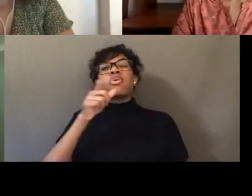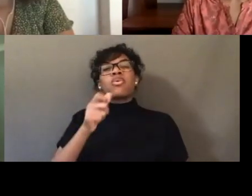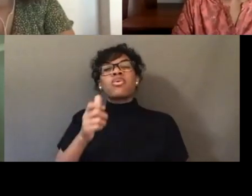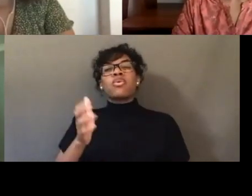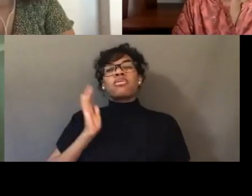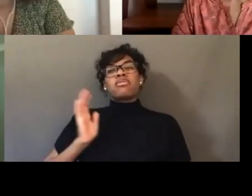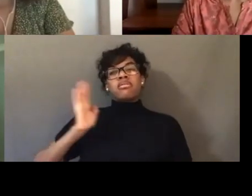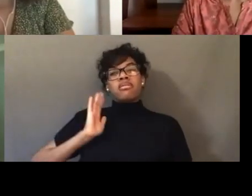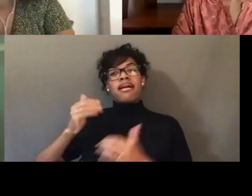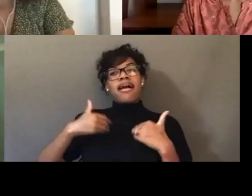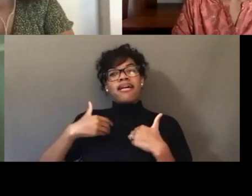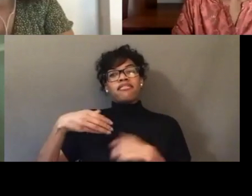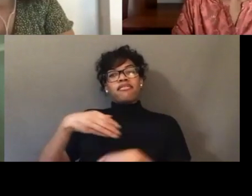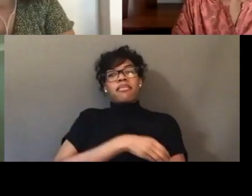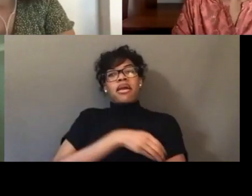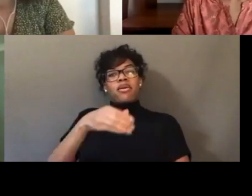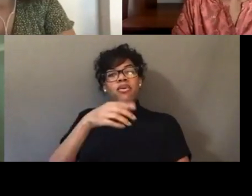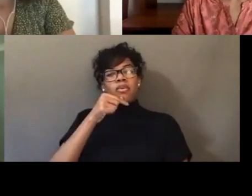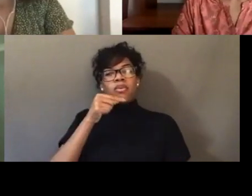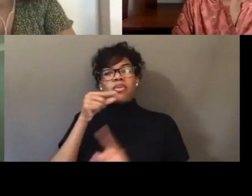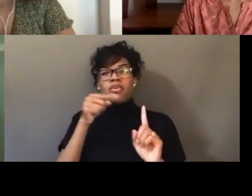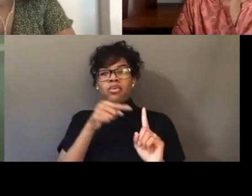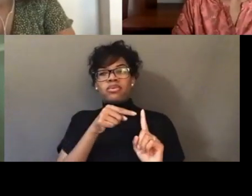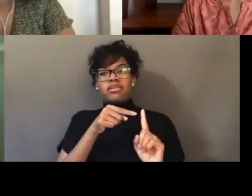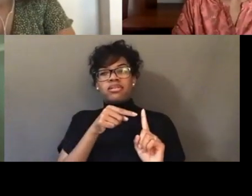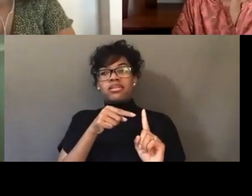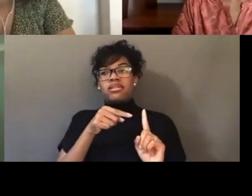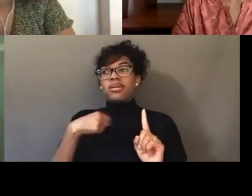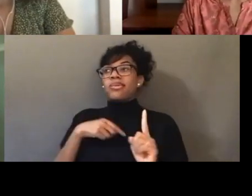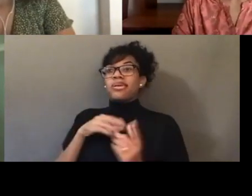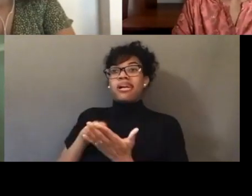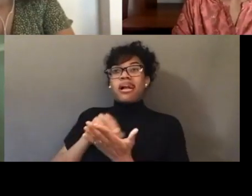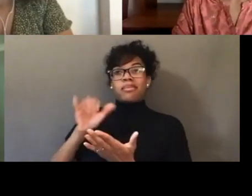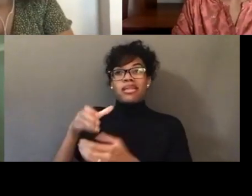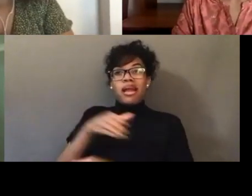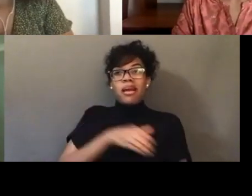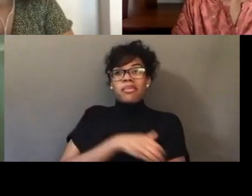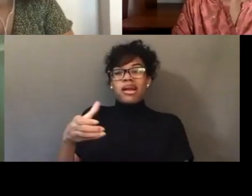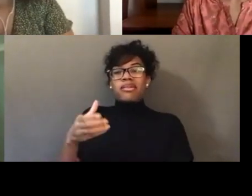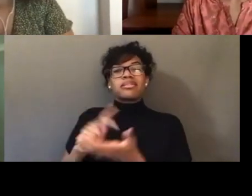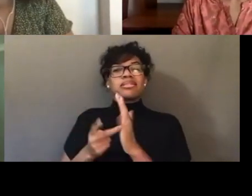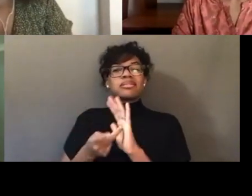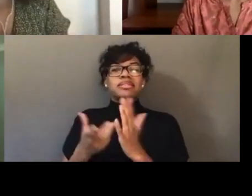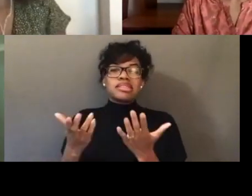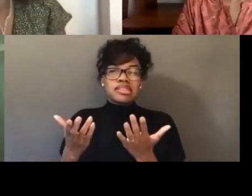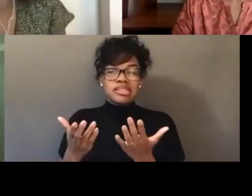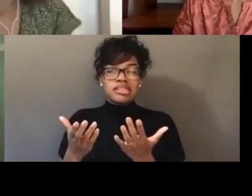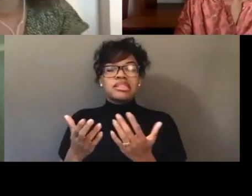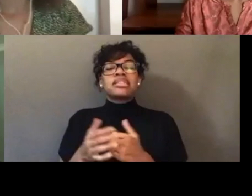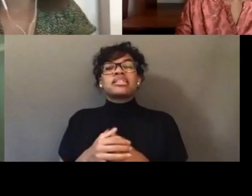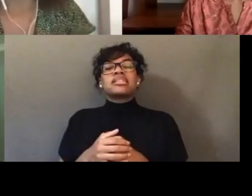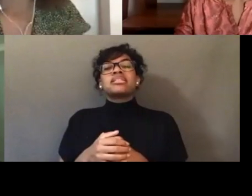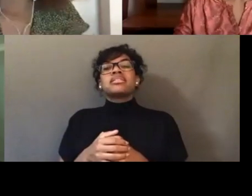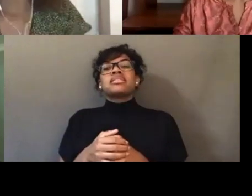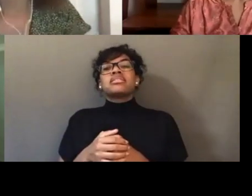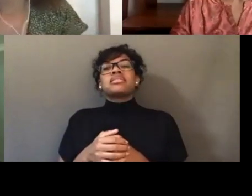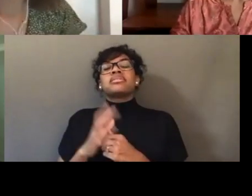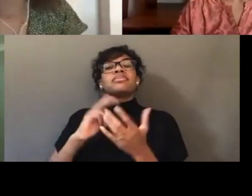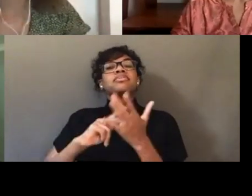And so when we're talking about anti-racist education, we can't leave out conversations around white supremacy. We certainly can't leave